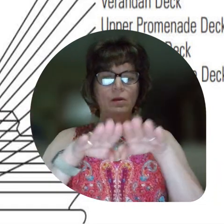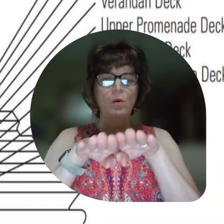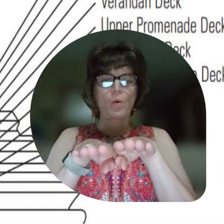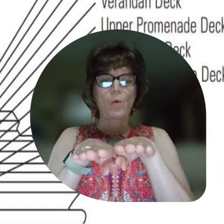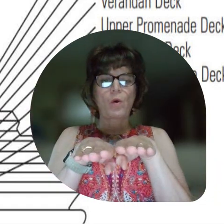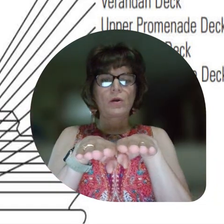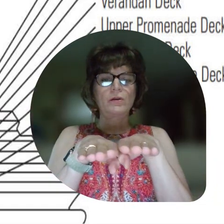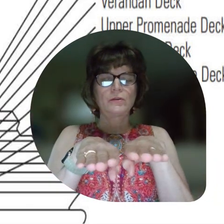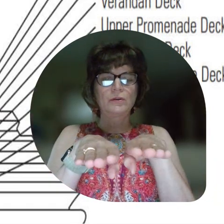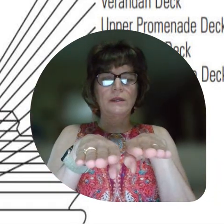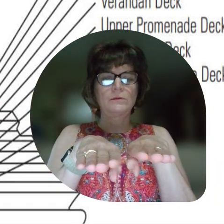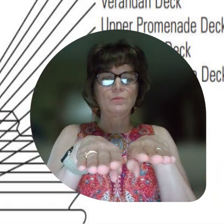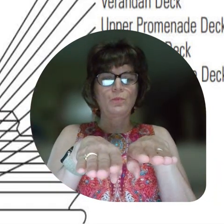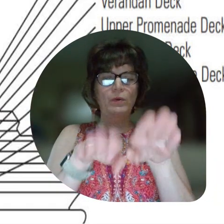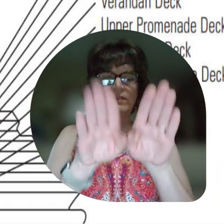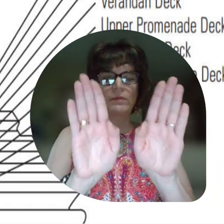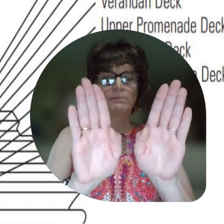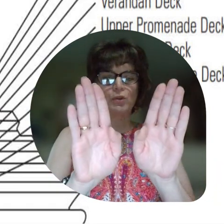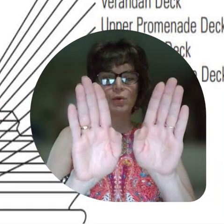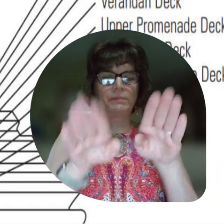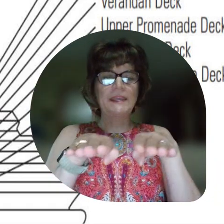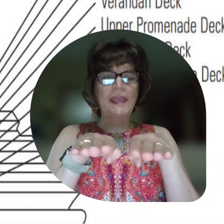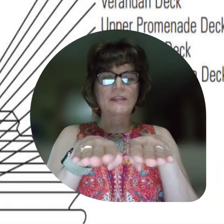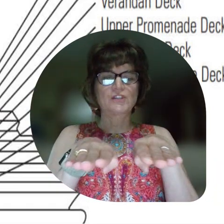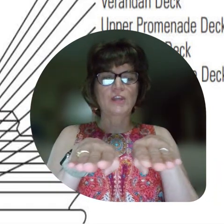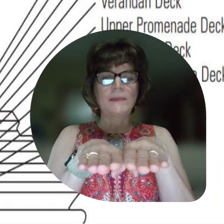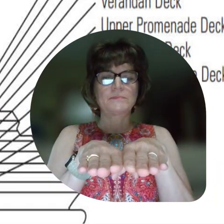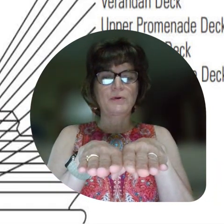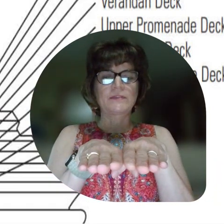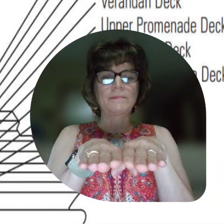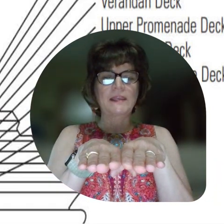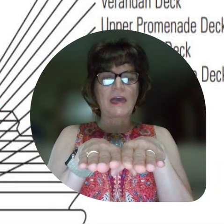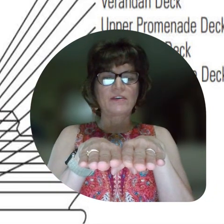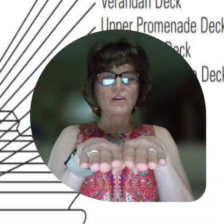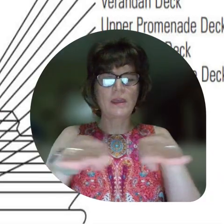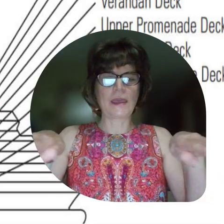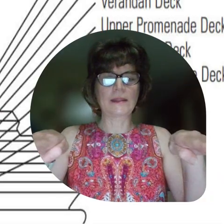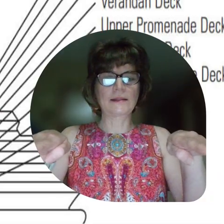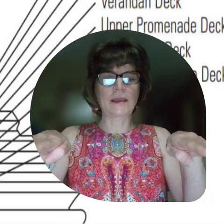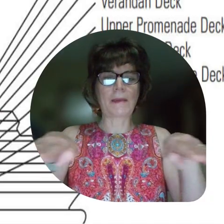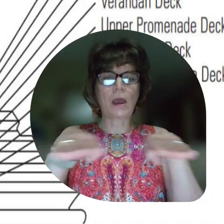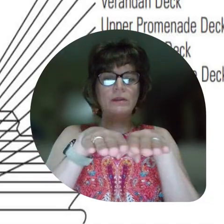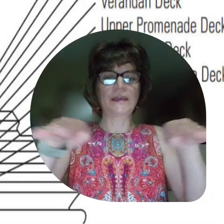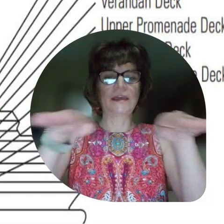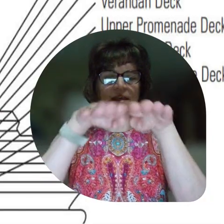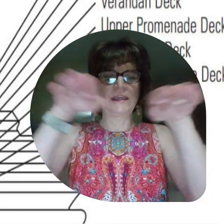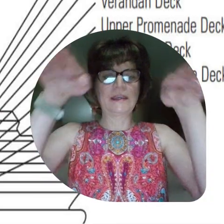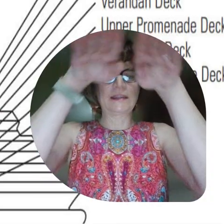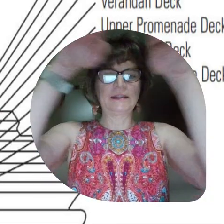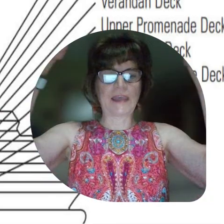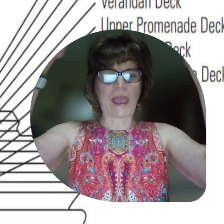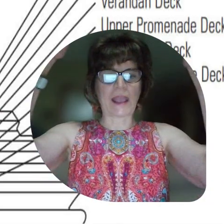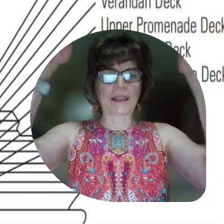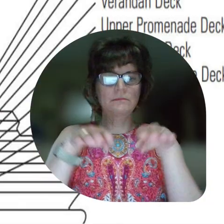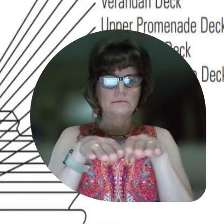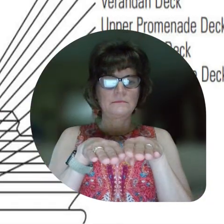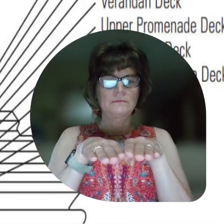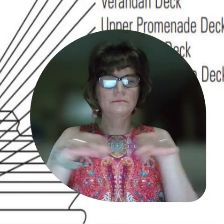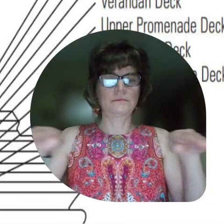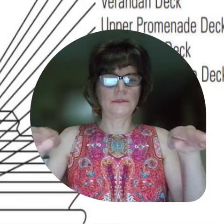Deck. Or you can, with 2B handshake, put them together and come out.